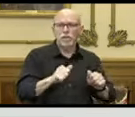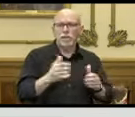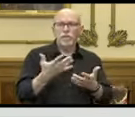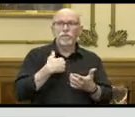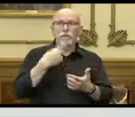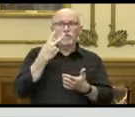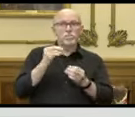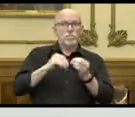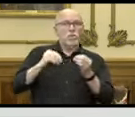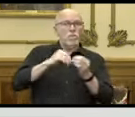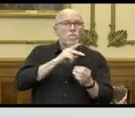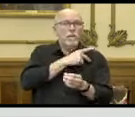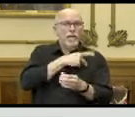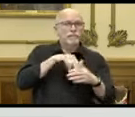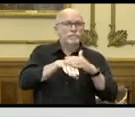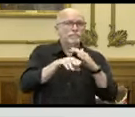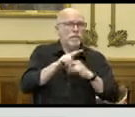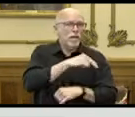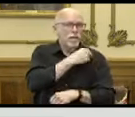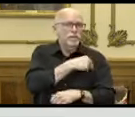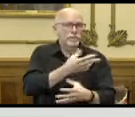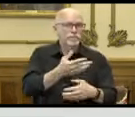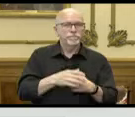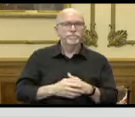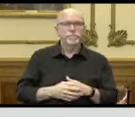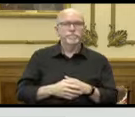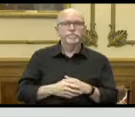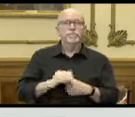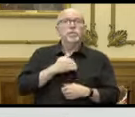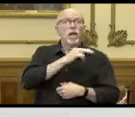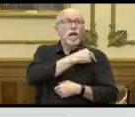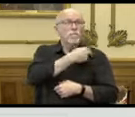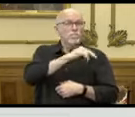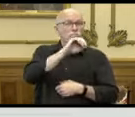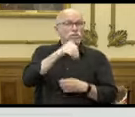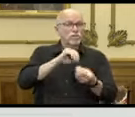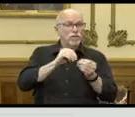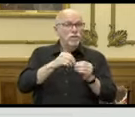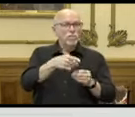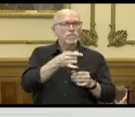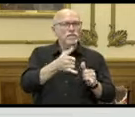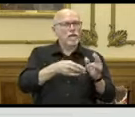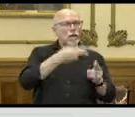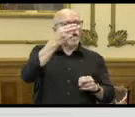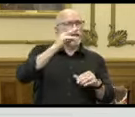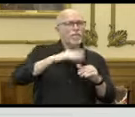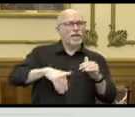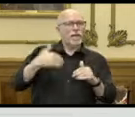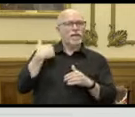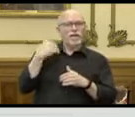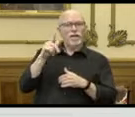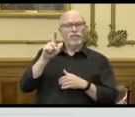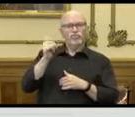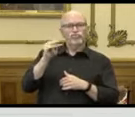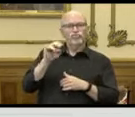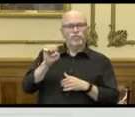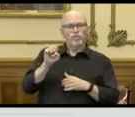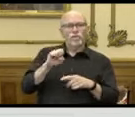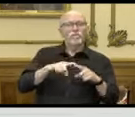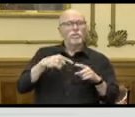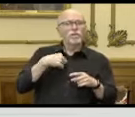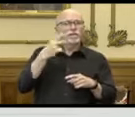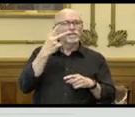see more patients admitted to the hospital. Our hospitalization numbers remain significantly higher than they were in late June, and we have seen the